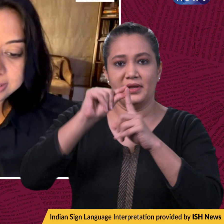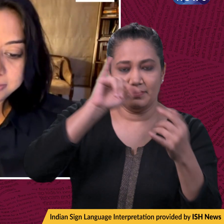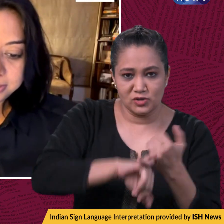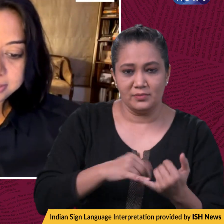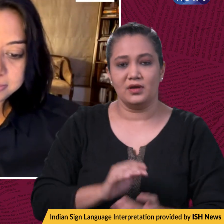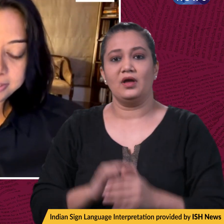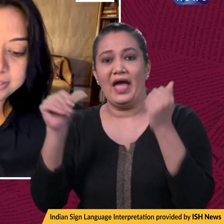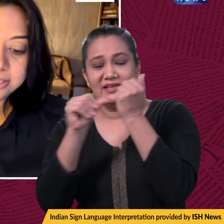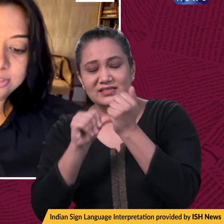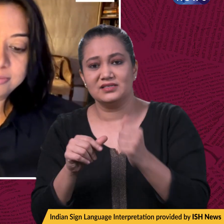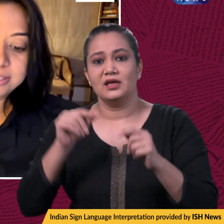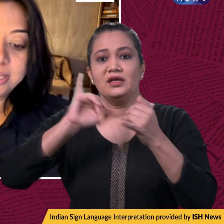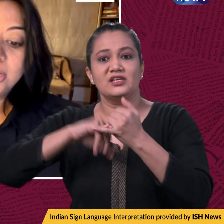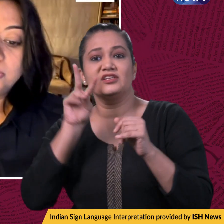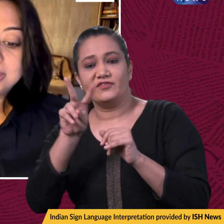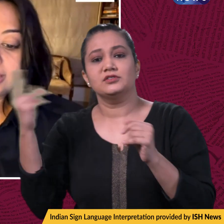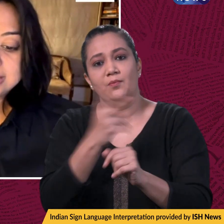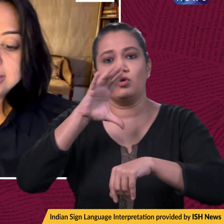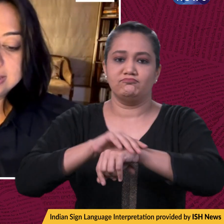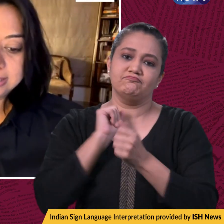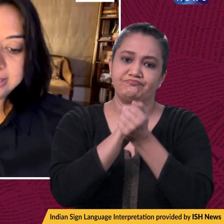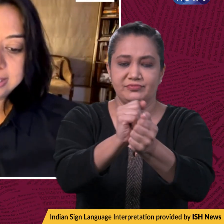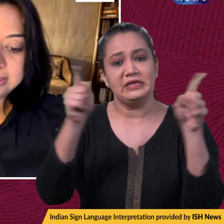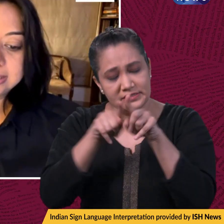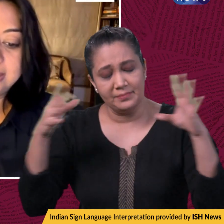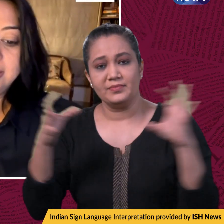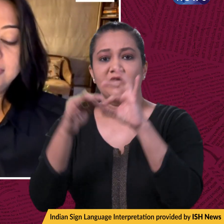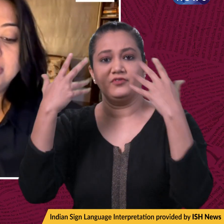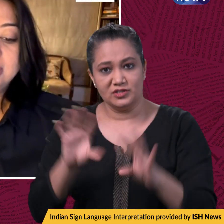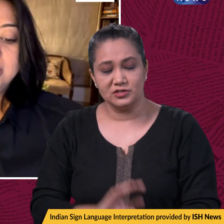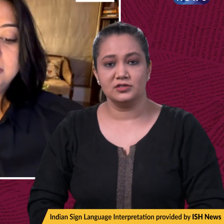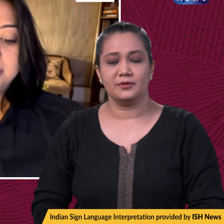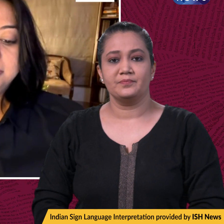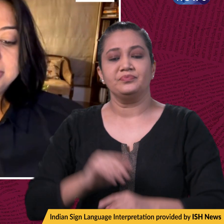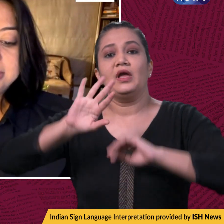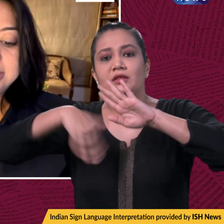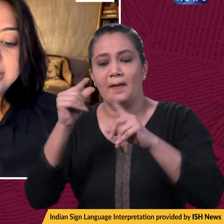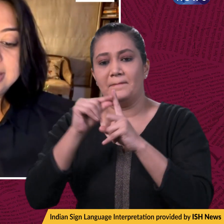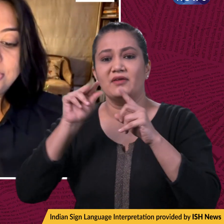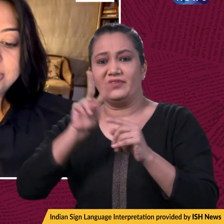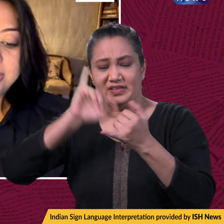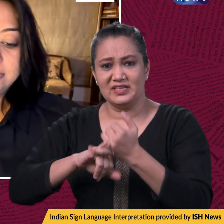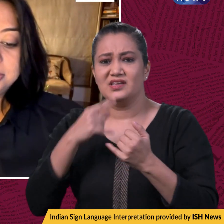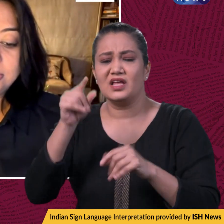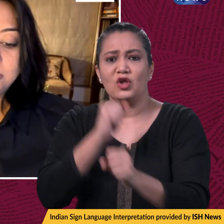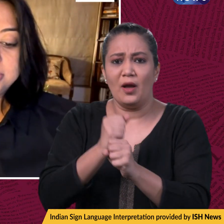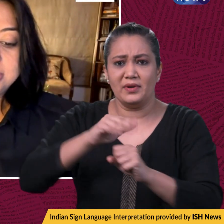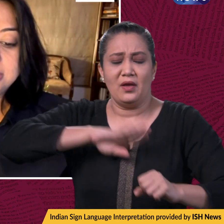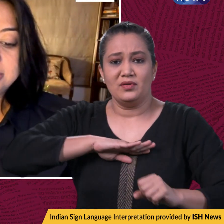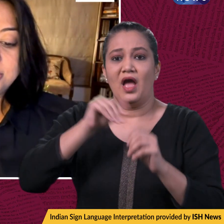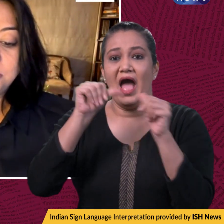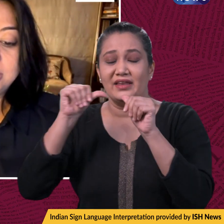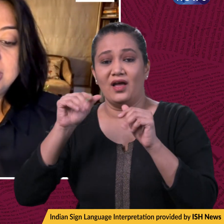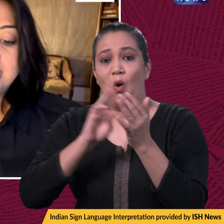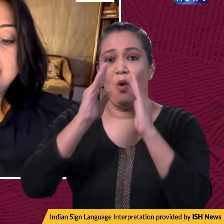and Assistant Police Inspector Sachin Vaze were arrested in the case. Thereafter, Parambir Singh alleged that the government and the Home Minister